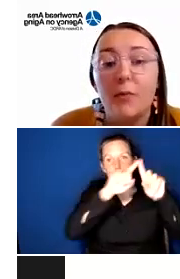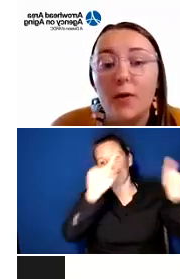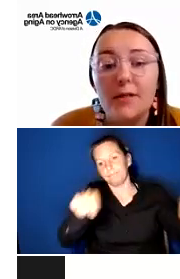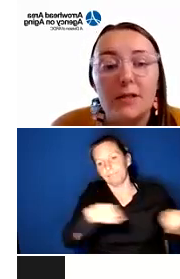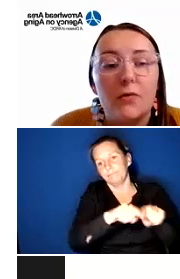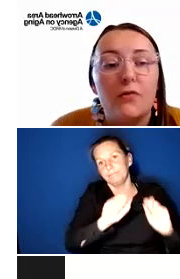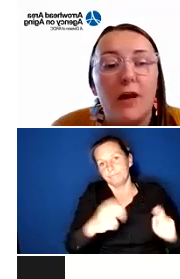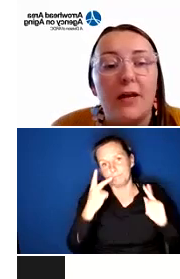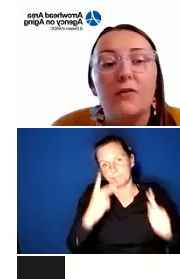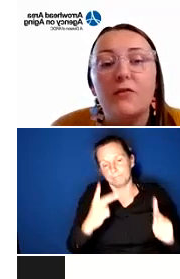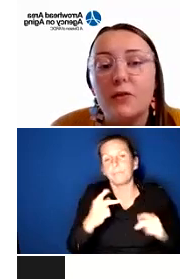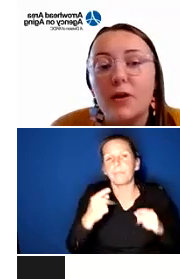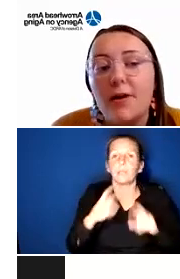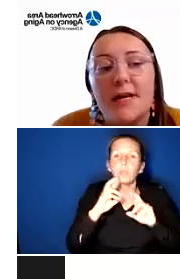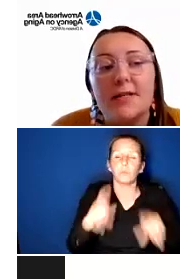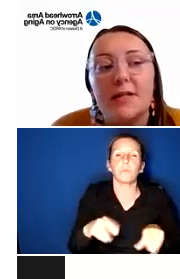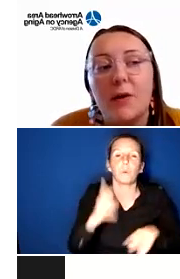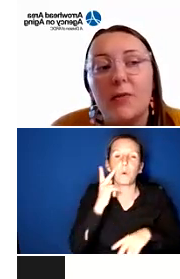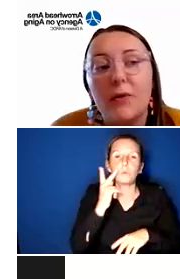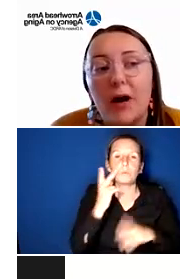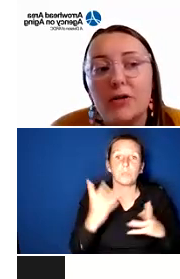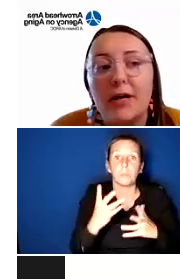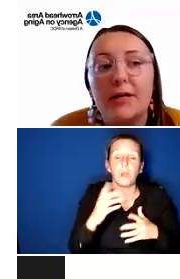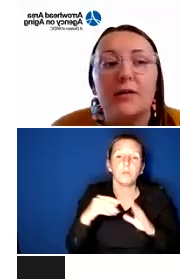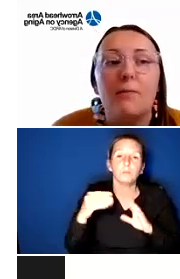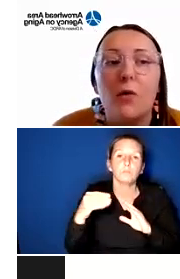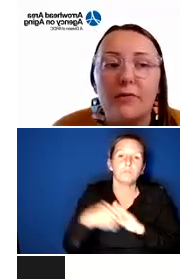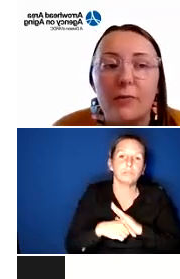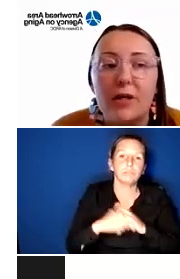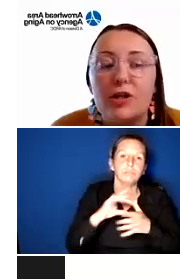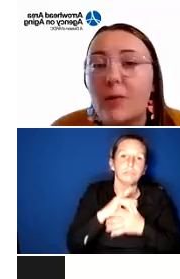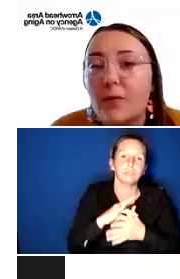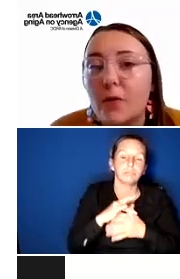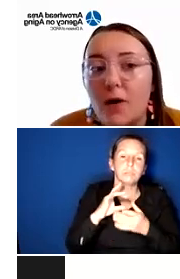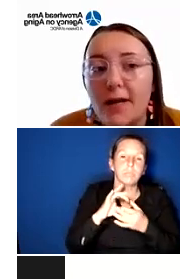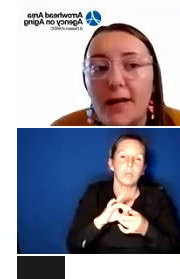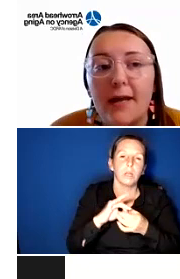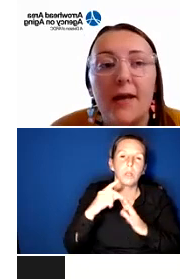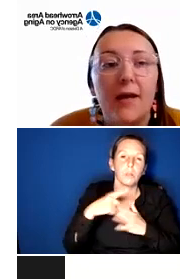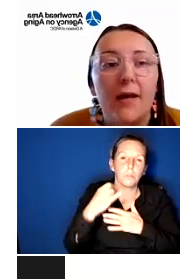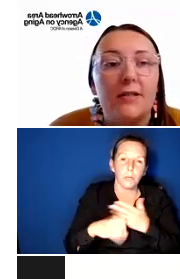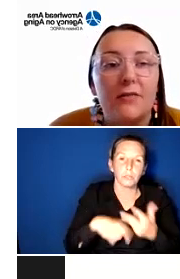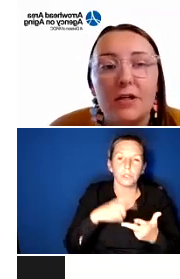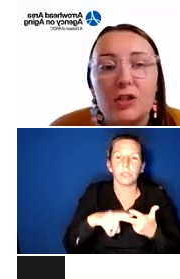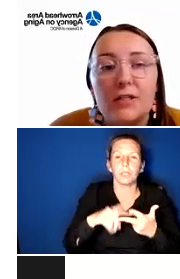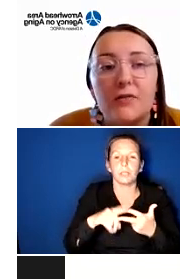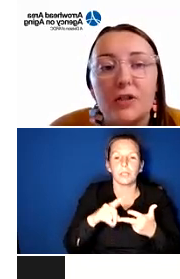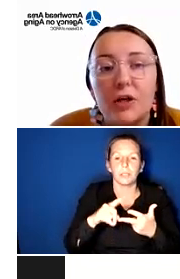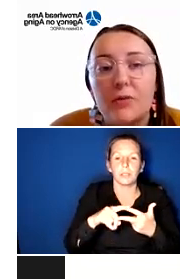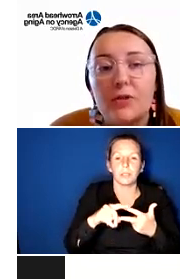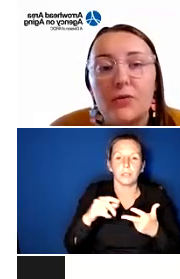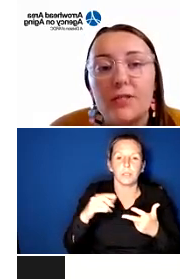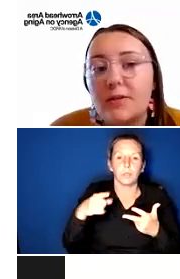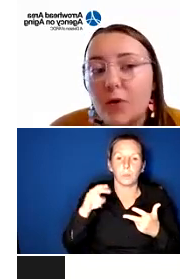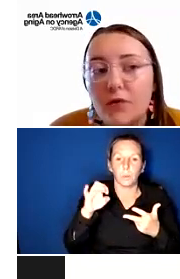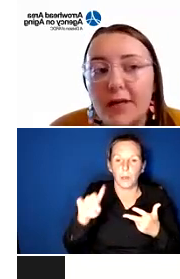the report, you will find further context about the project, more information about the Quad A, definitions for